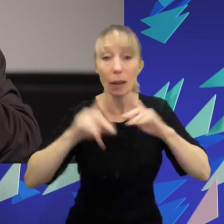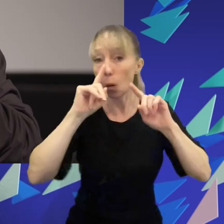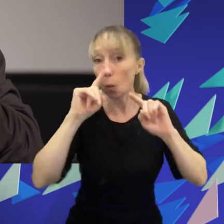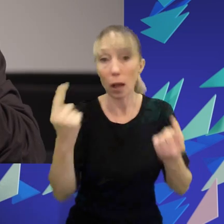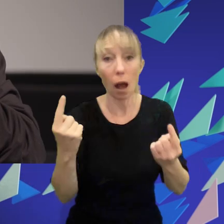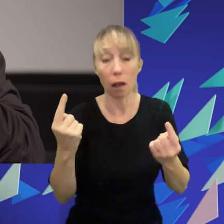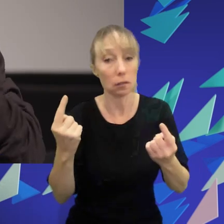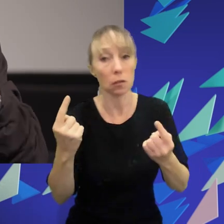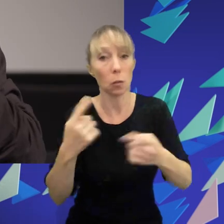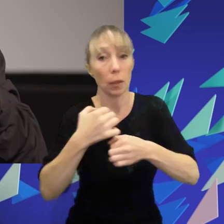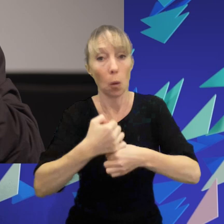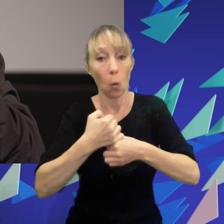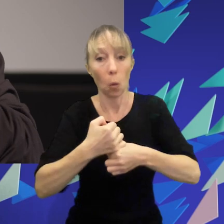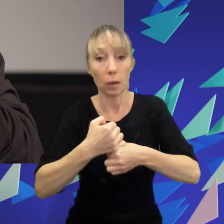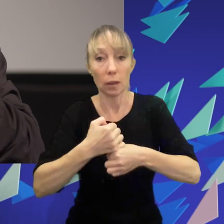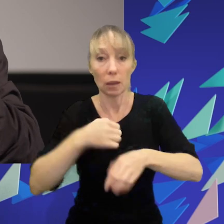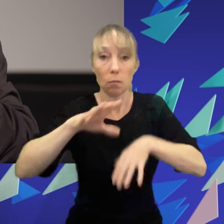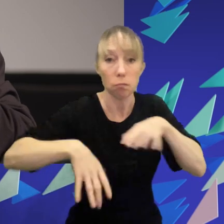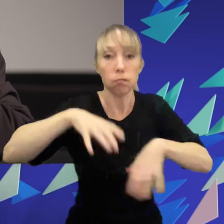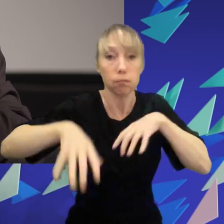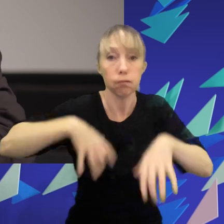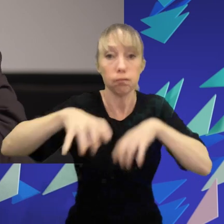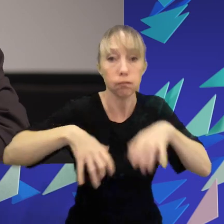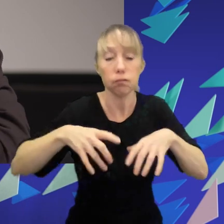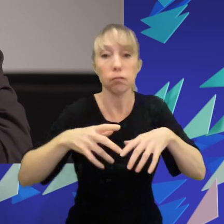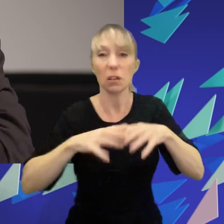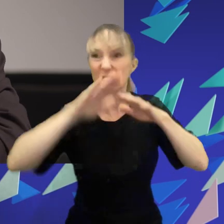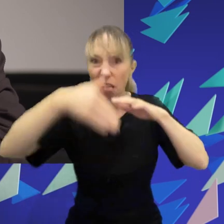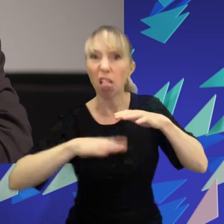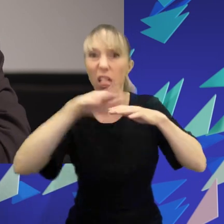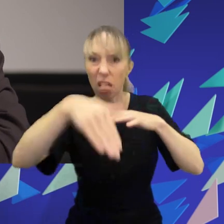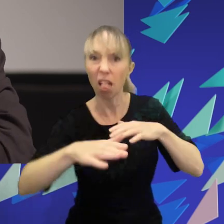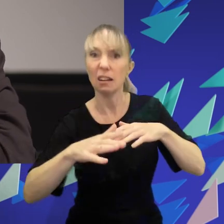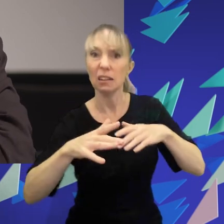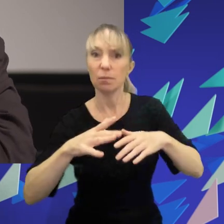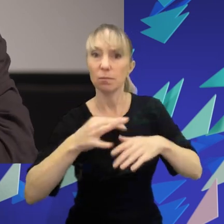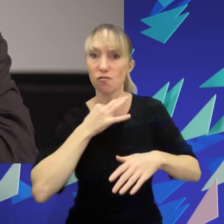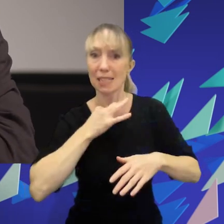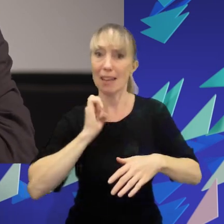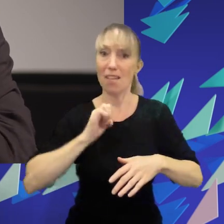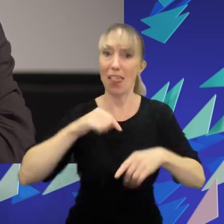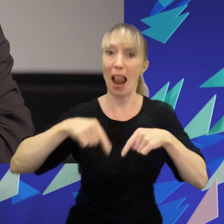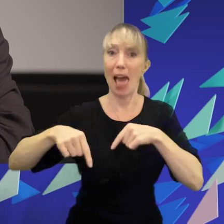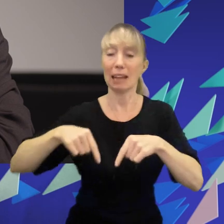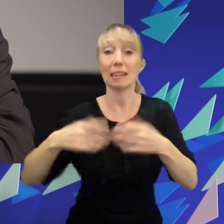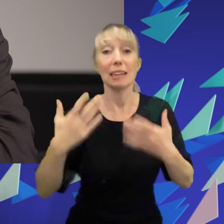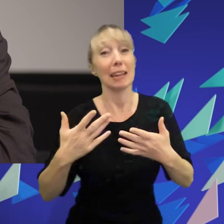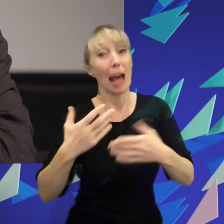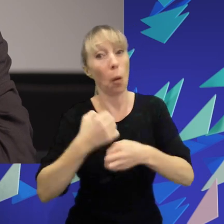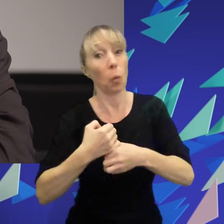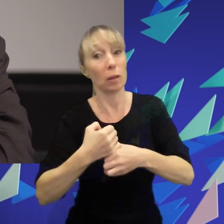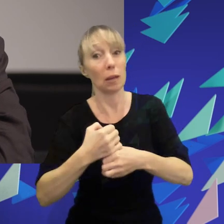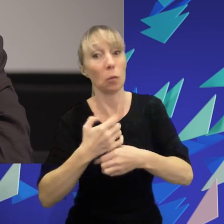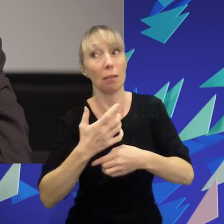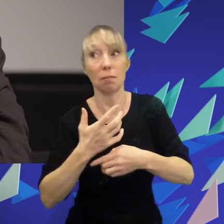have horses doing that with that territory because it was dangerous for the legs. Now horses, with all the animal protections, they have a